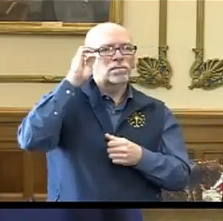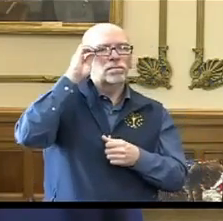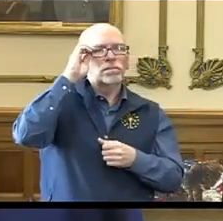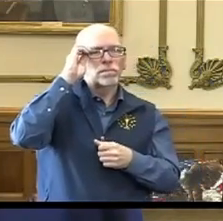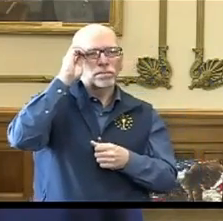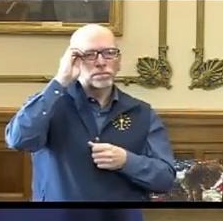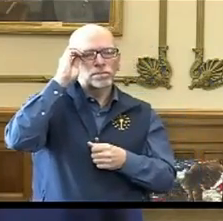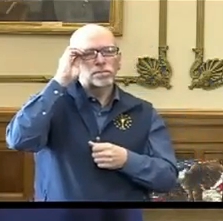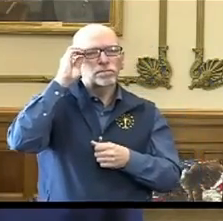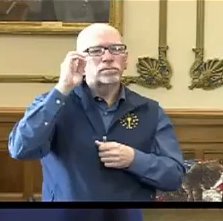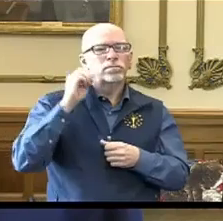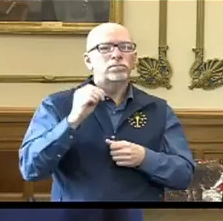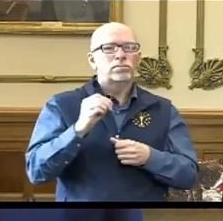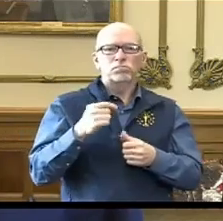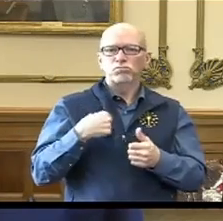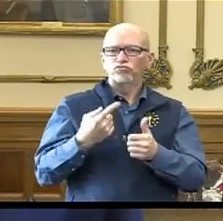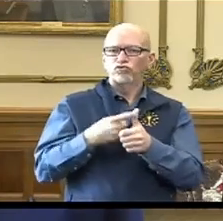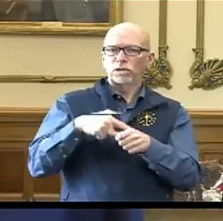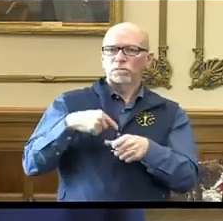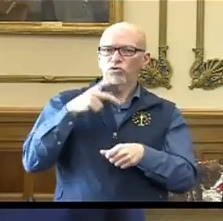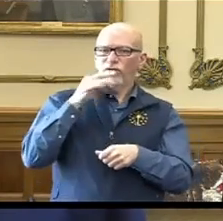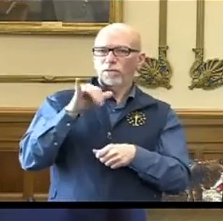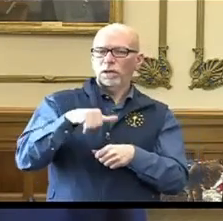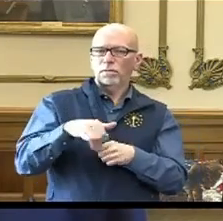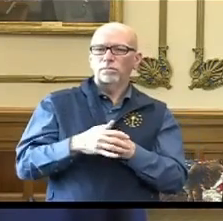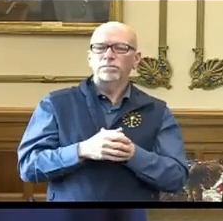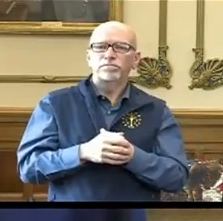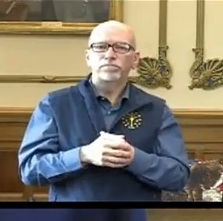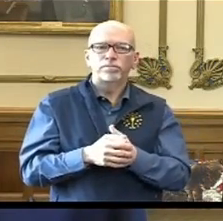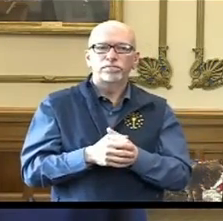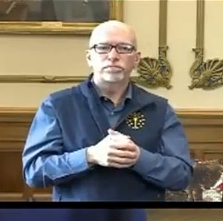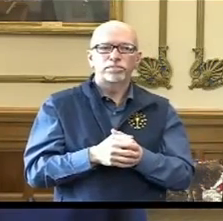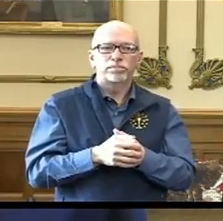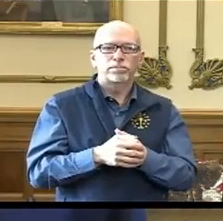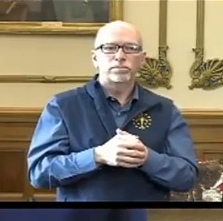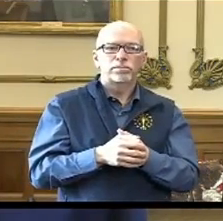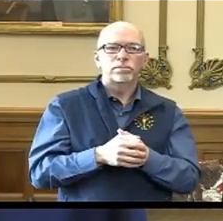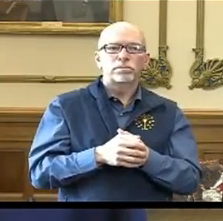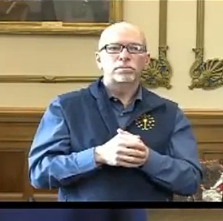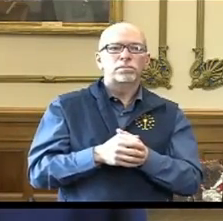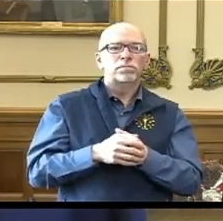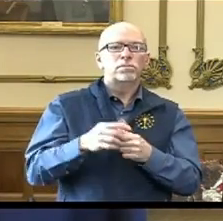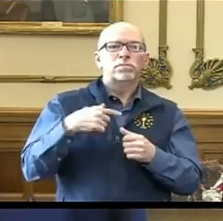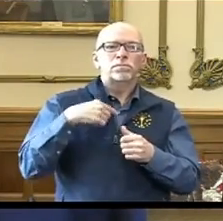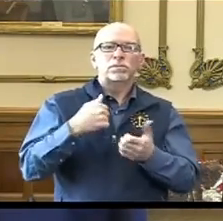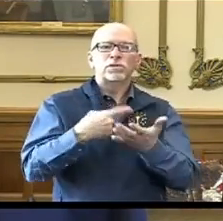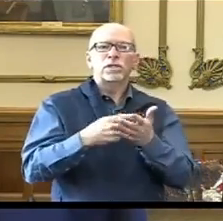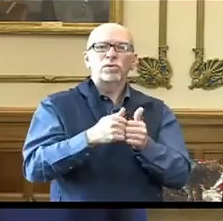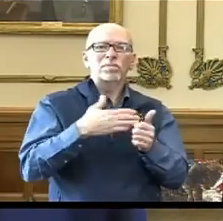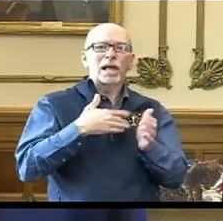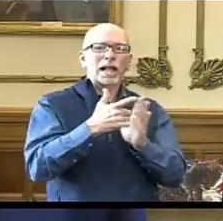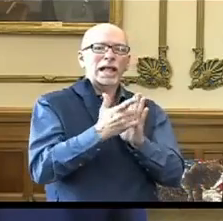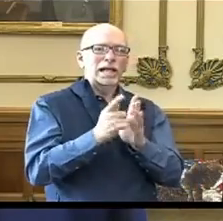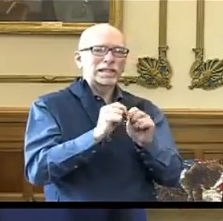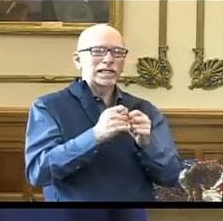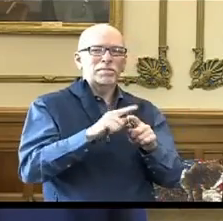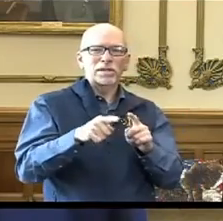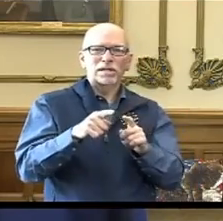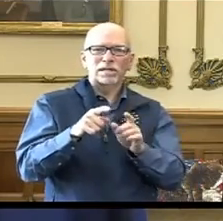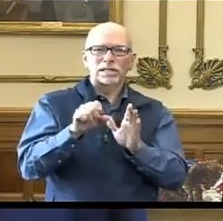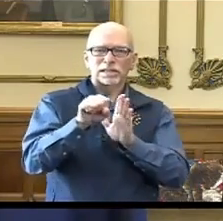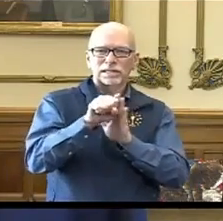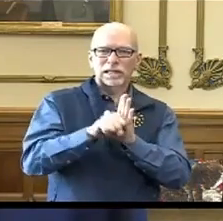First I've heard of that. I can huddle up with my legal team, but a